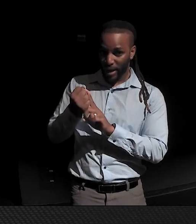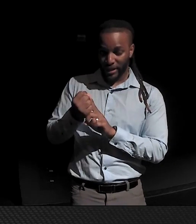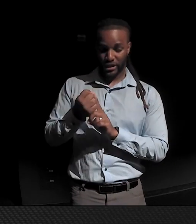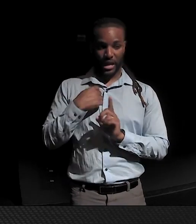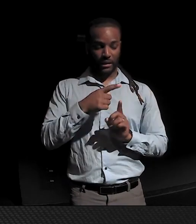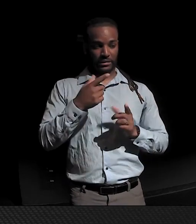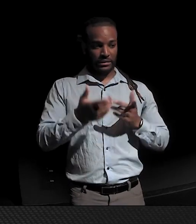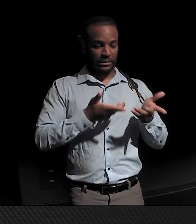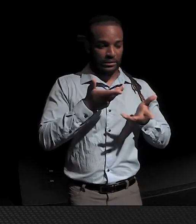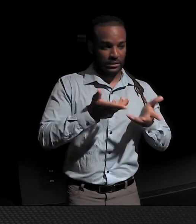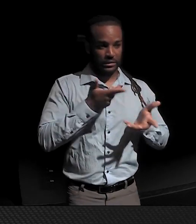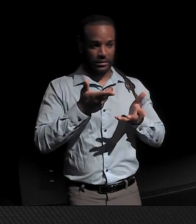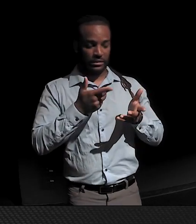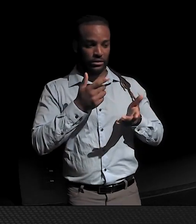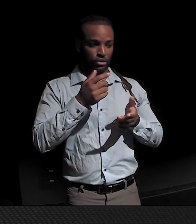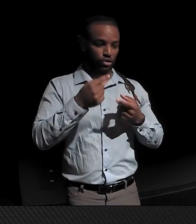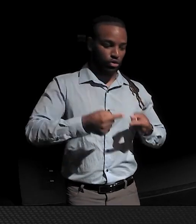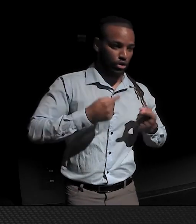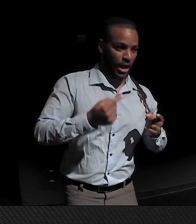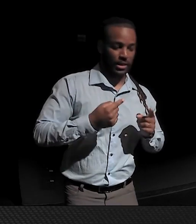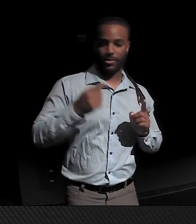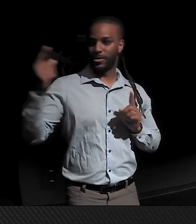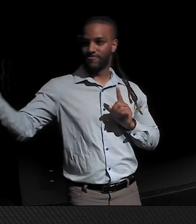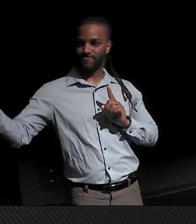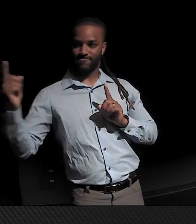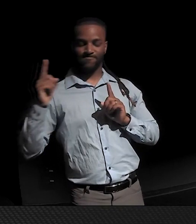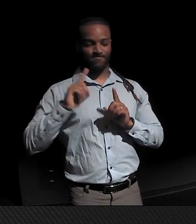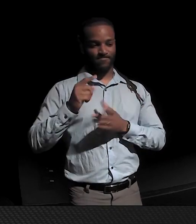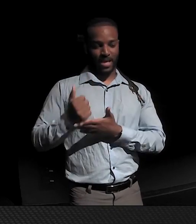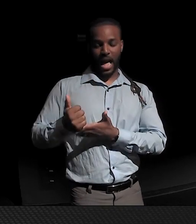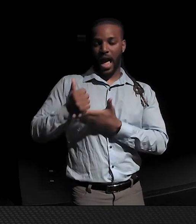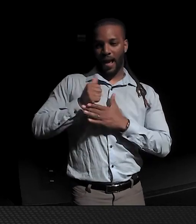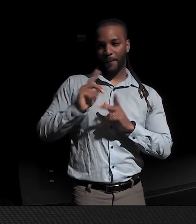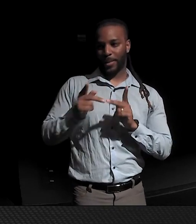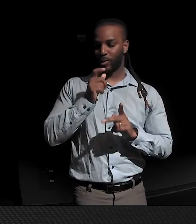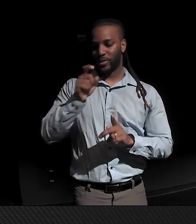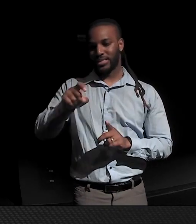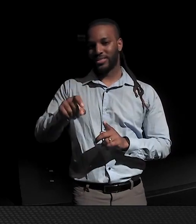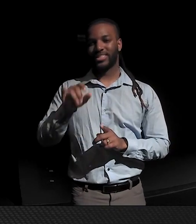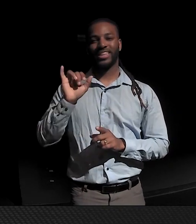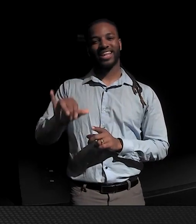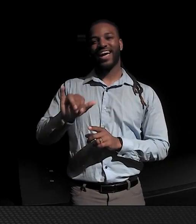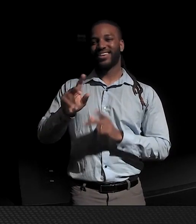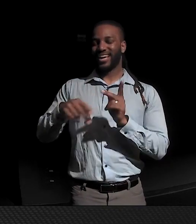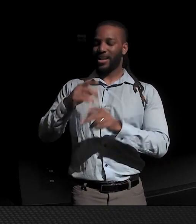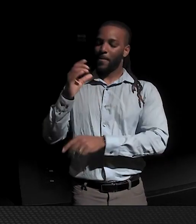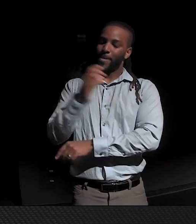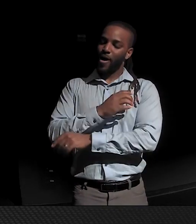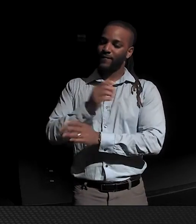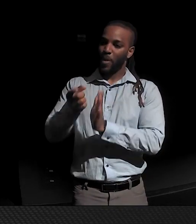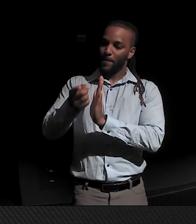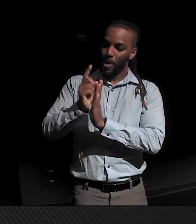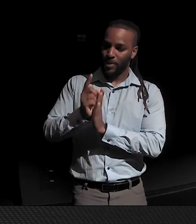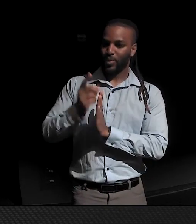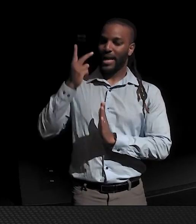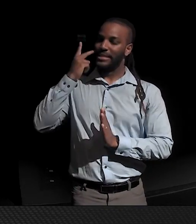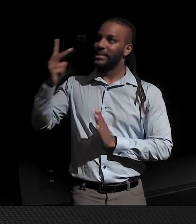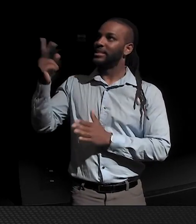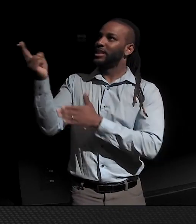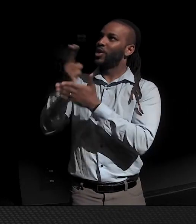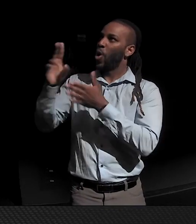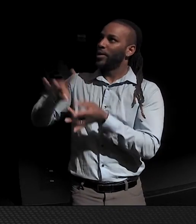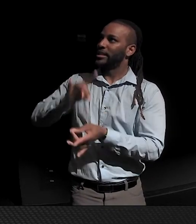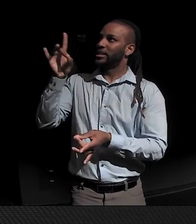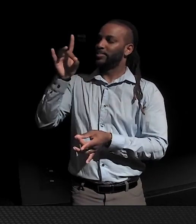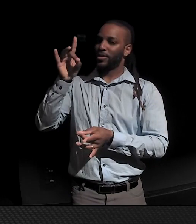into action, stepping out in faith and helping others in need. It's those powerful moments when I see the activation of the Holy